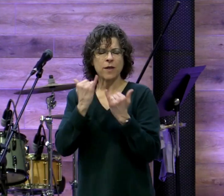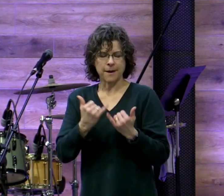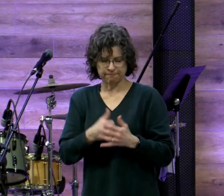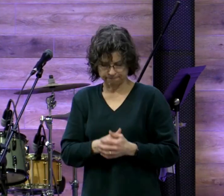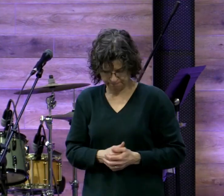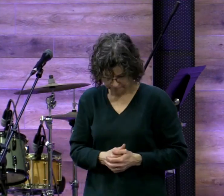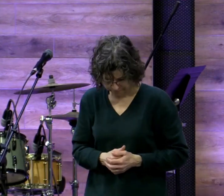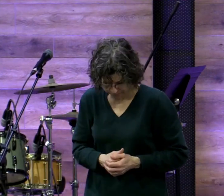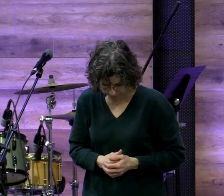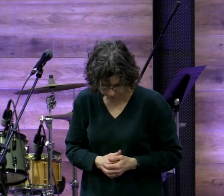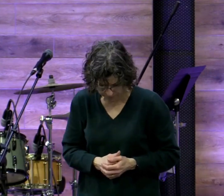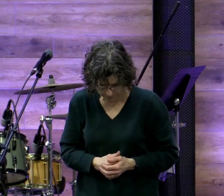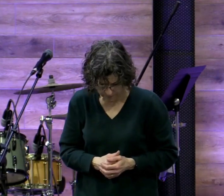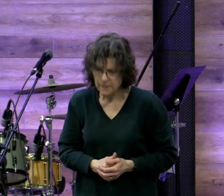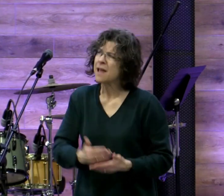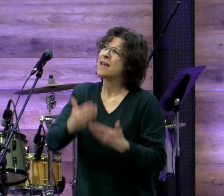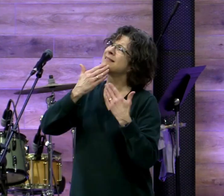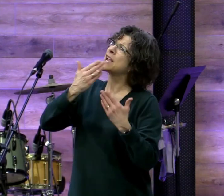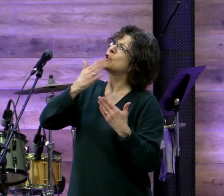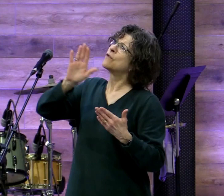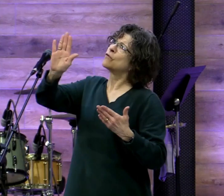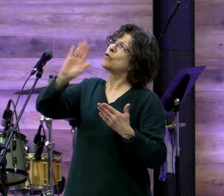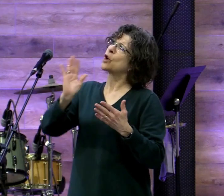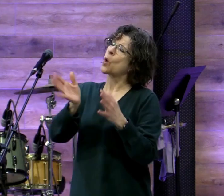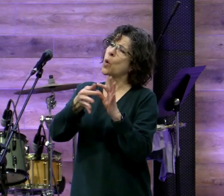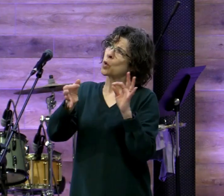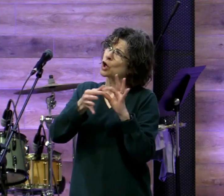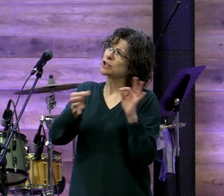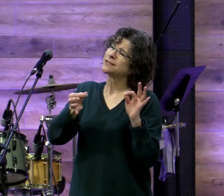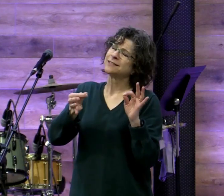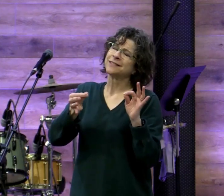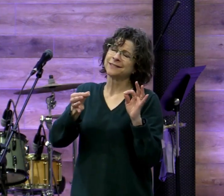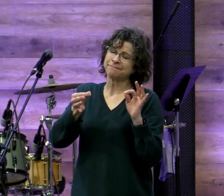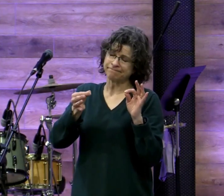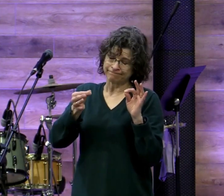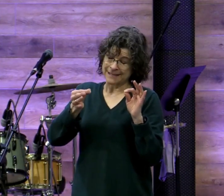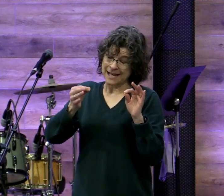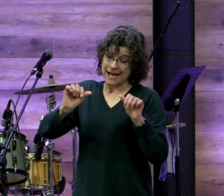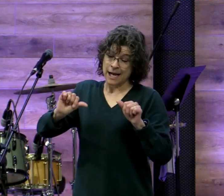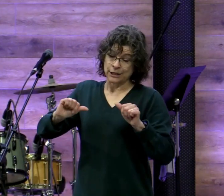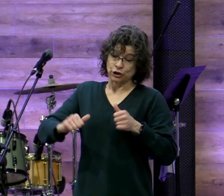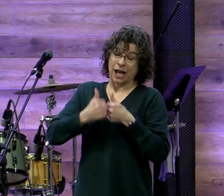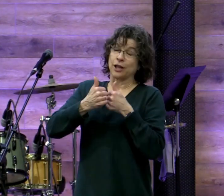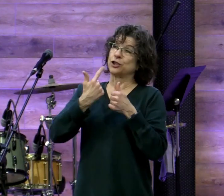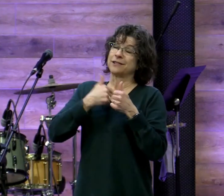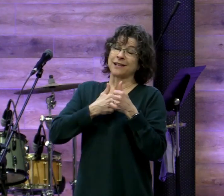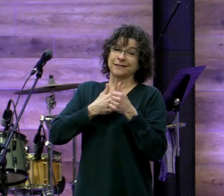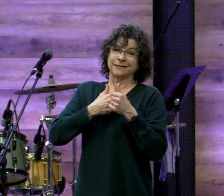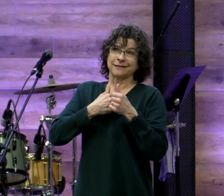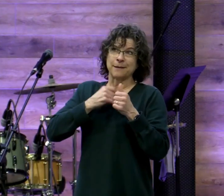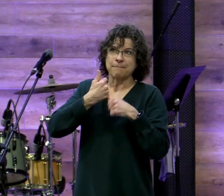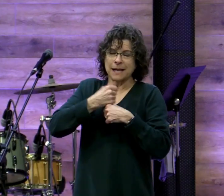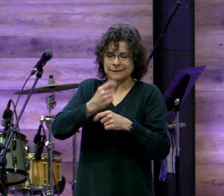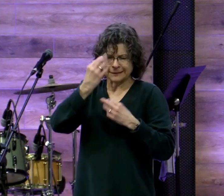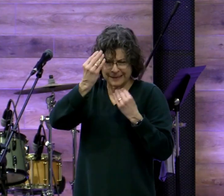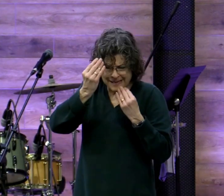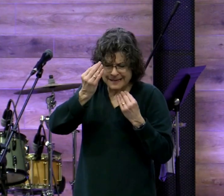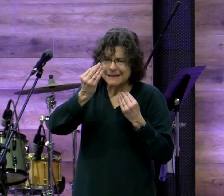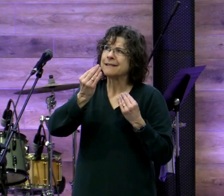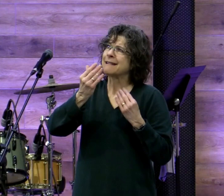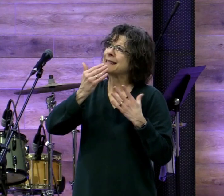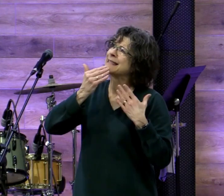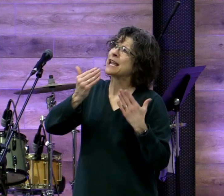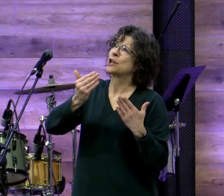your word, for how it provokes us and challenges us and stirs us. Thank you, Jesus, that you willingly drank the